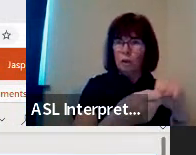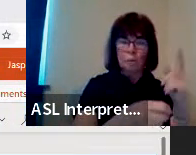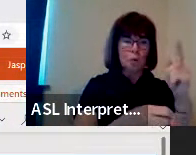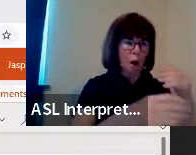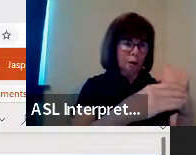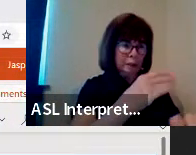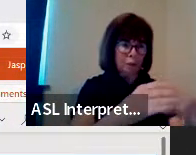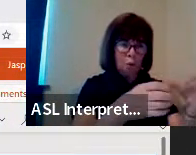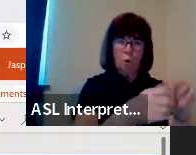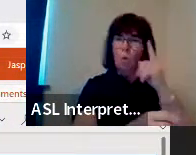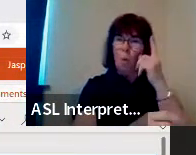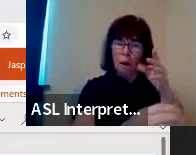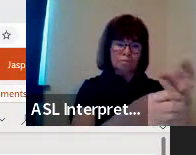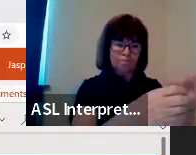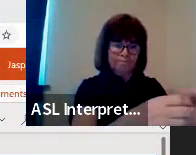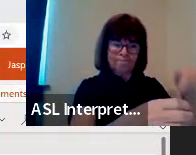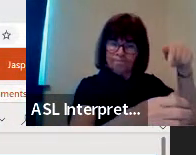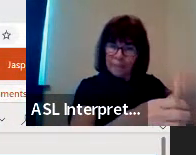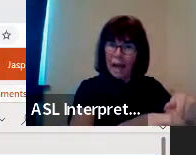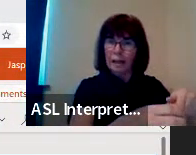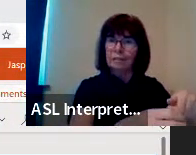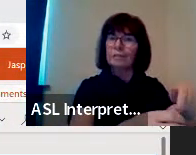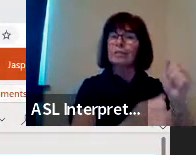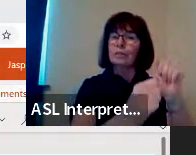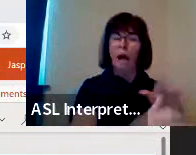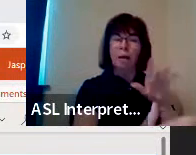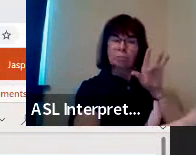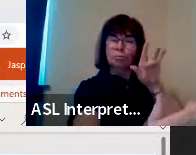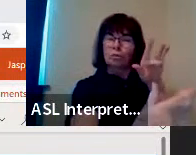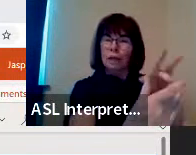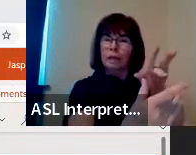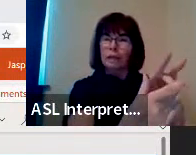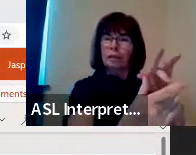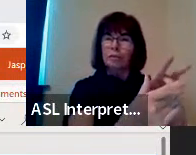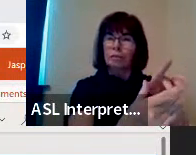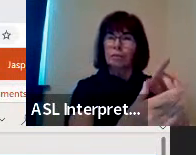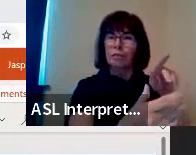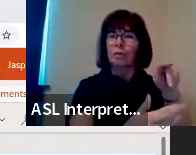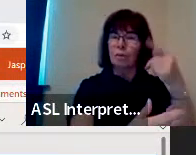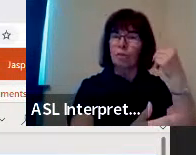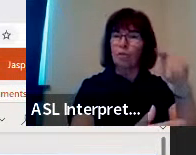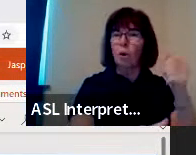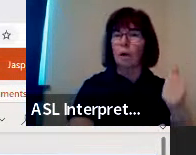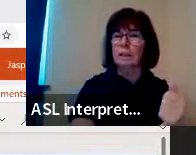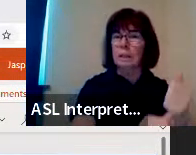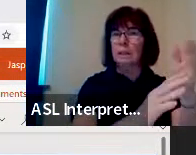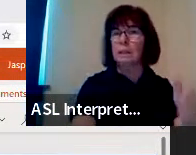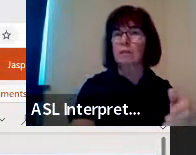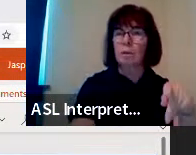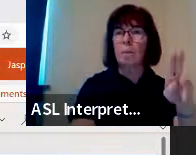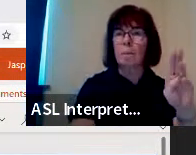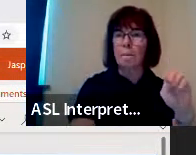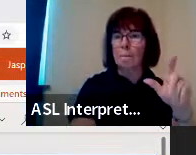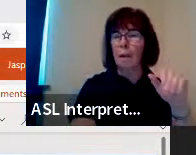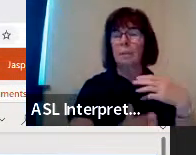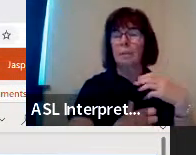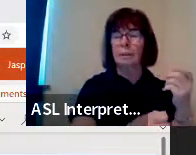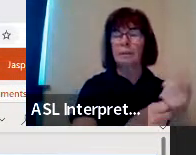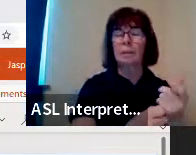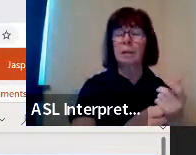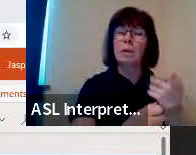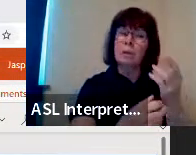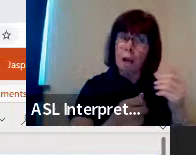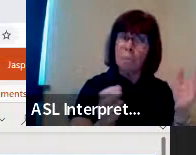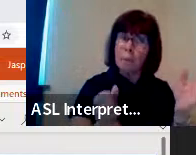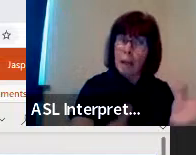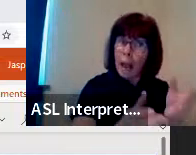one place that somebody can reach out to the public health department for assistance. We're doing some proactive outreach